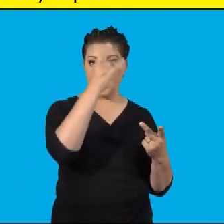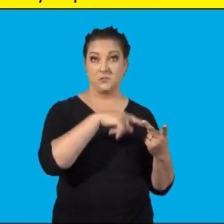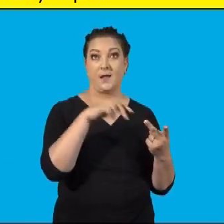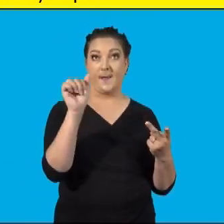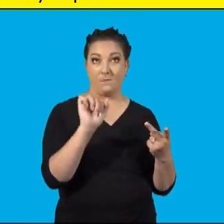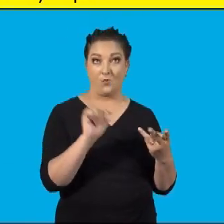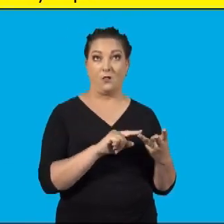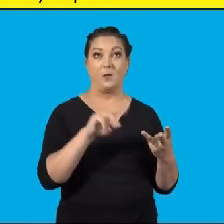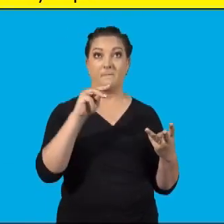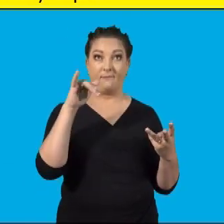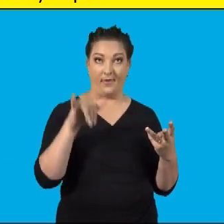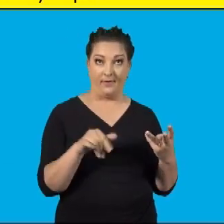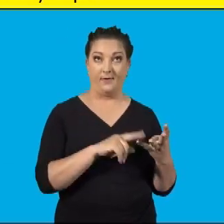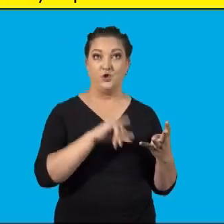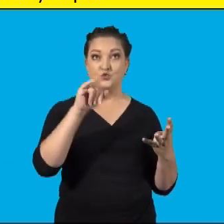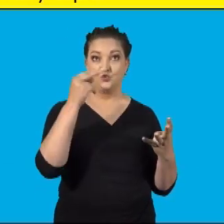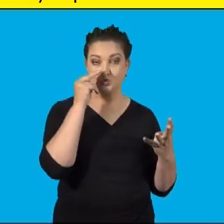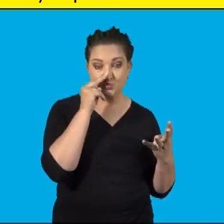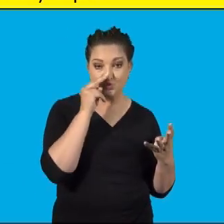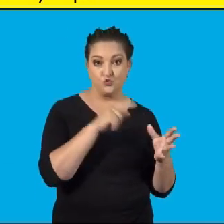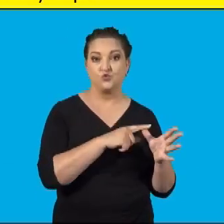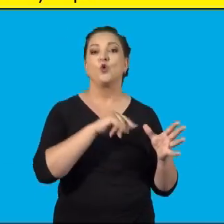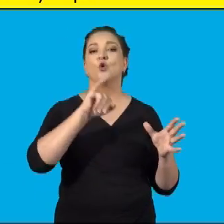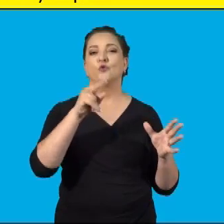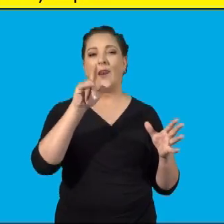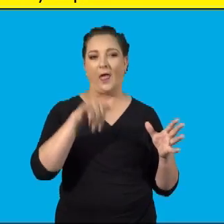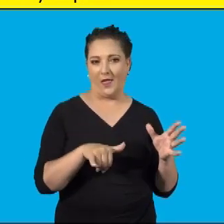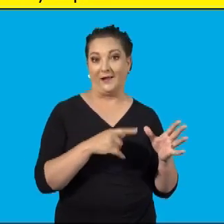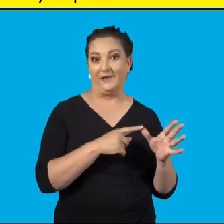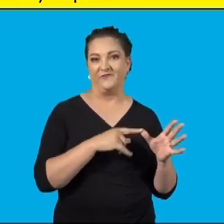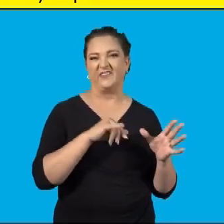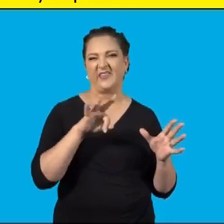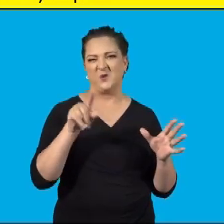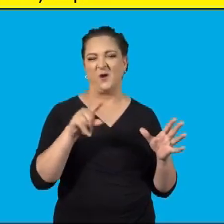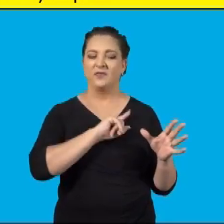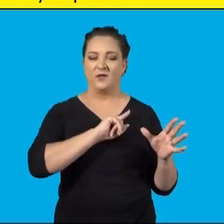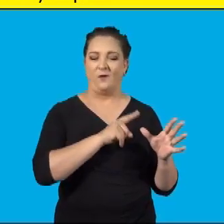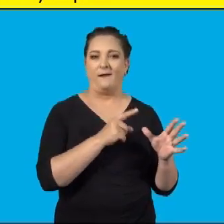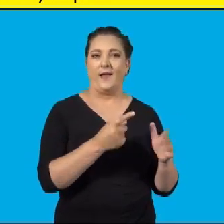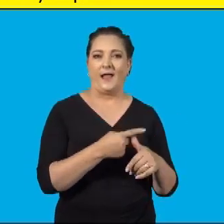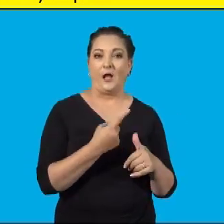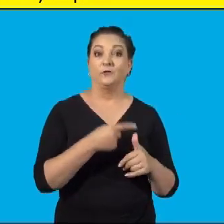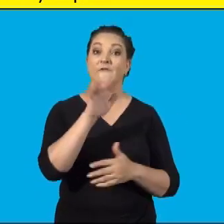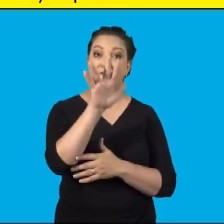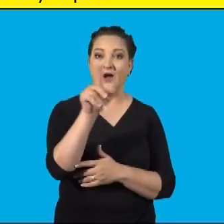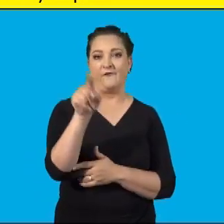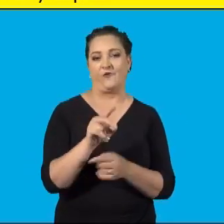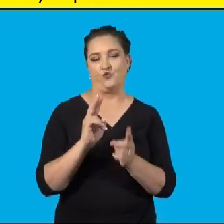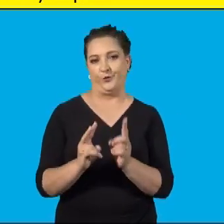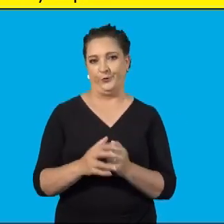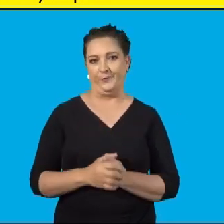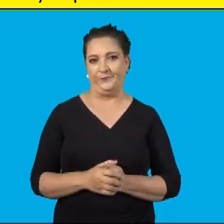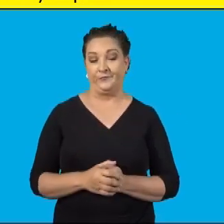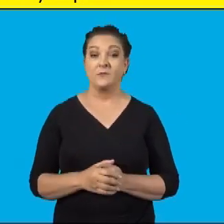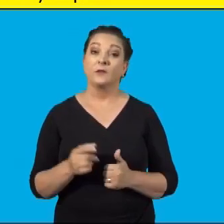March, April, May, June, July, 31 July. So that is 5 over 12